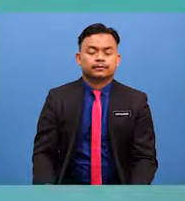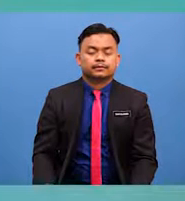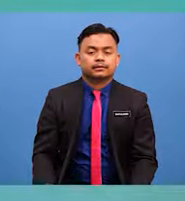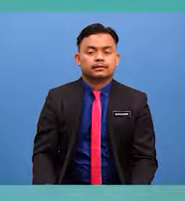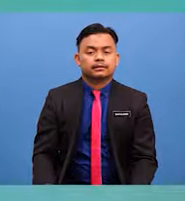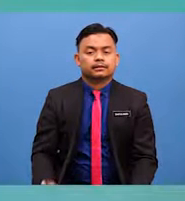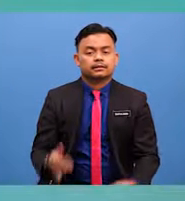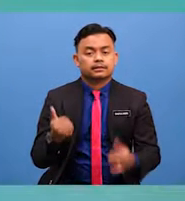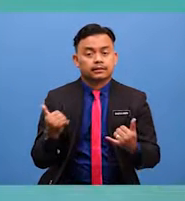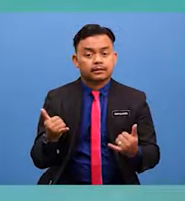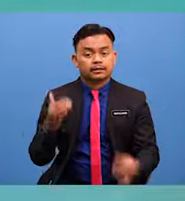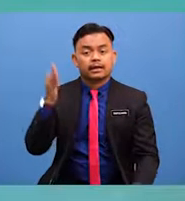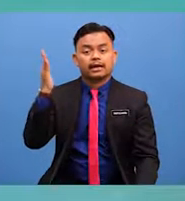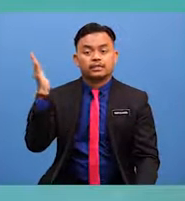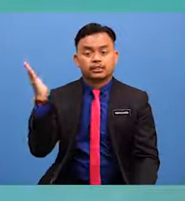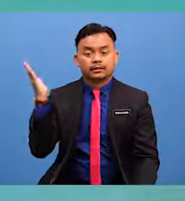now. Extinct,